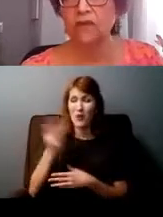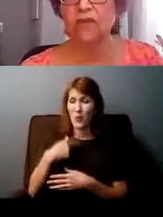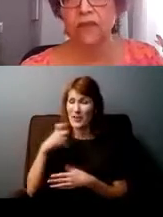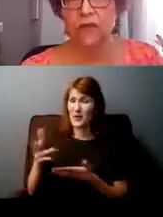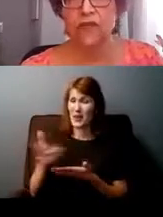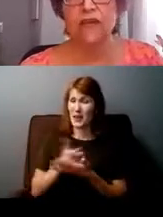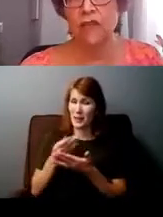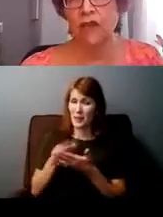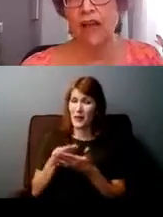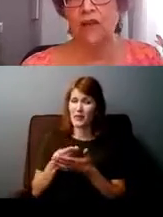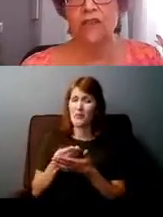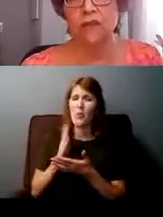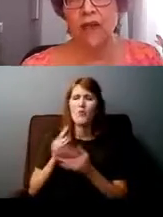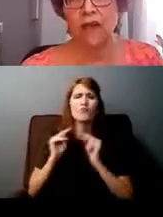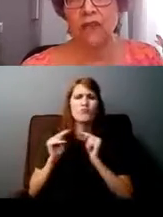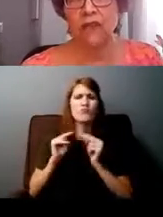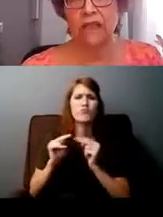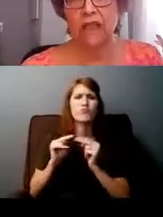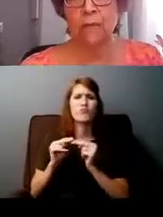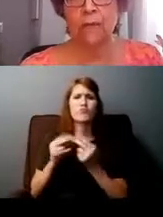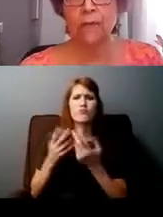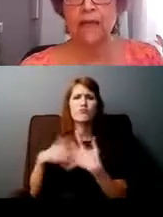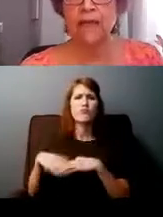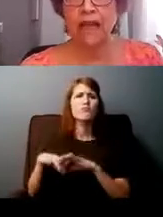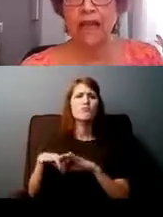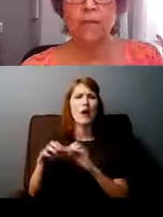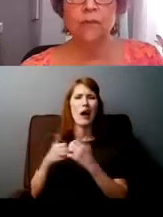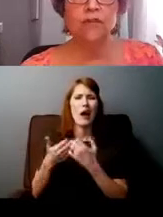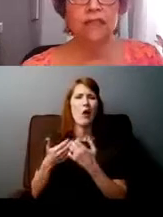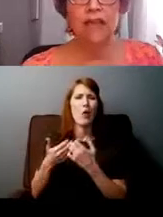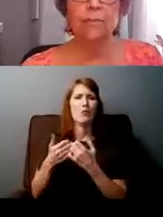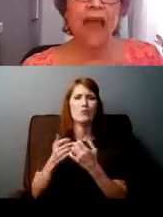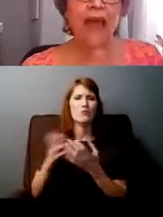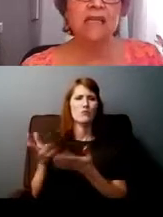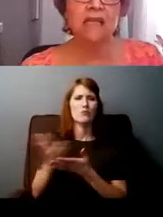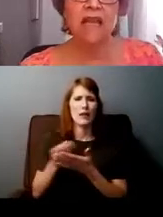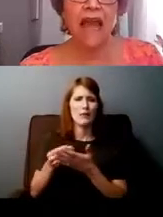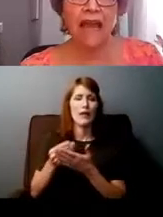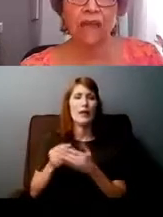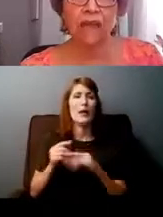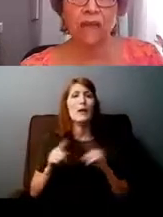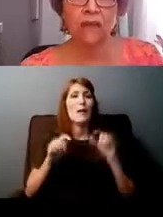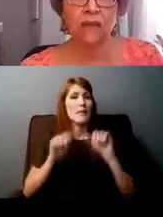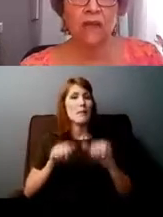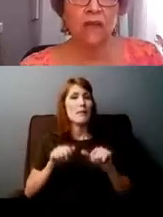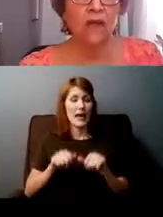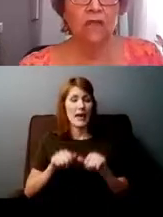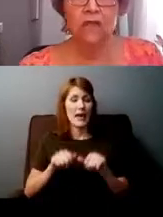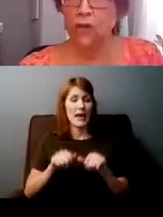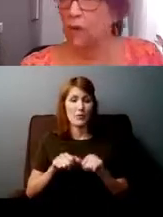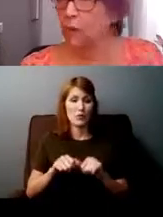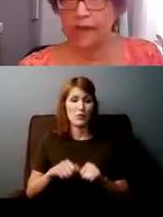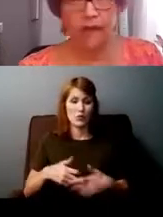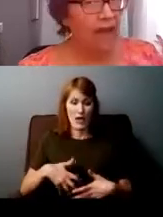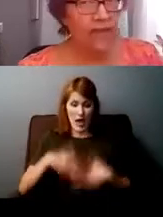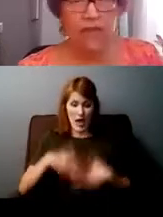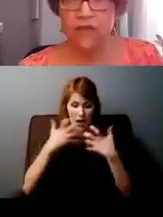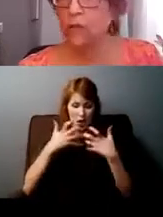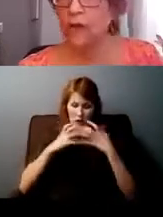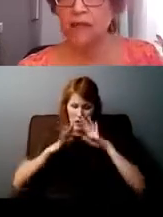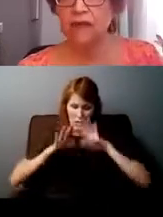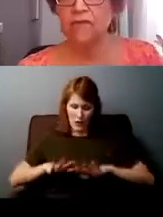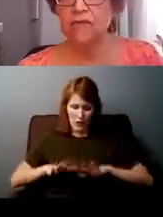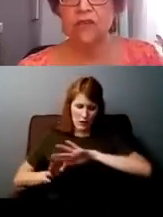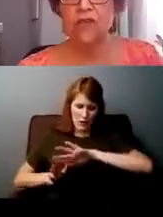work out negotiation on how to do that. But being able to get past the anger so that we could have